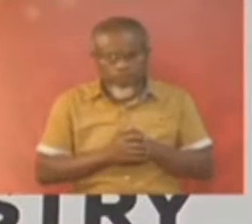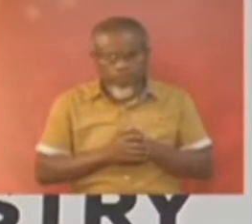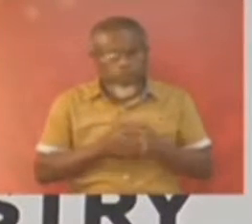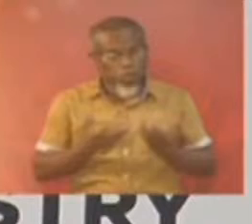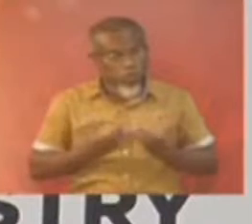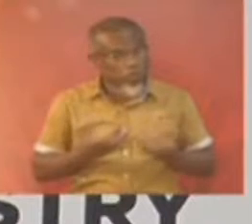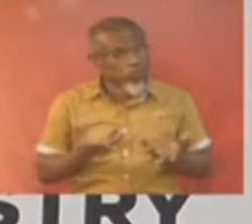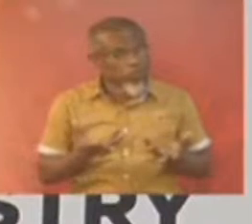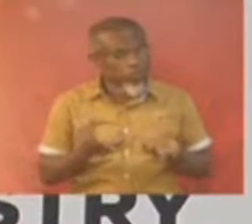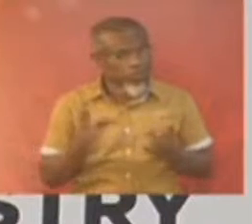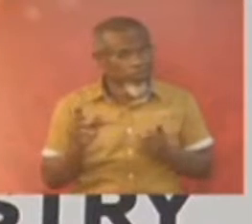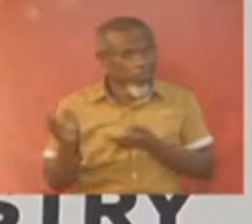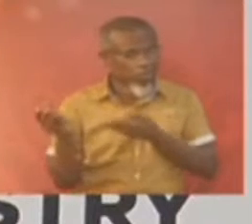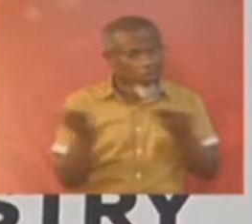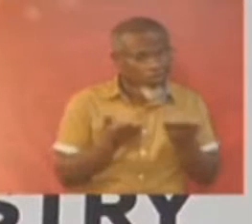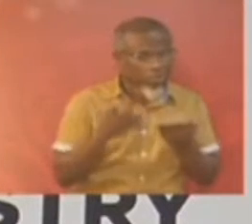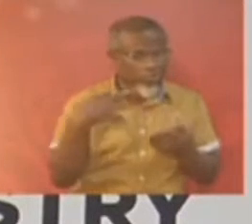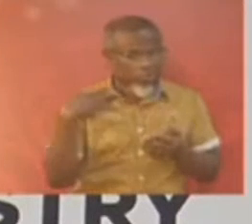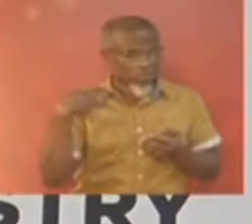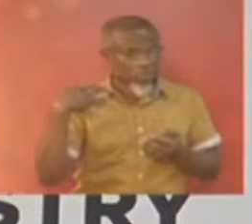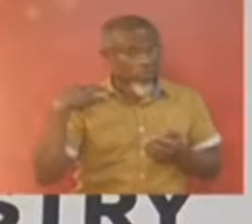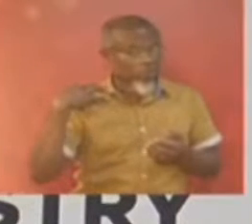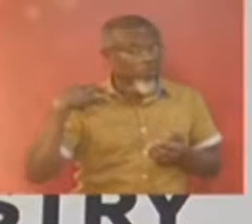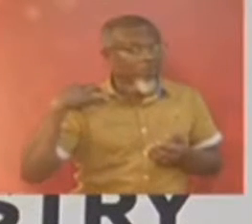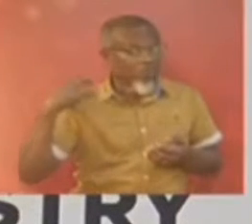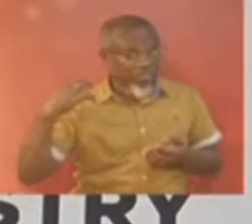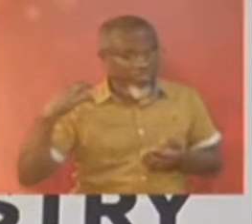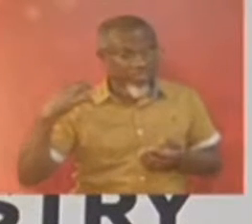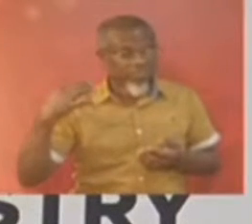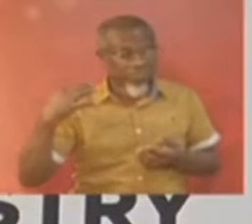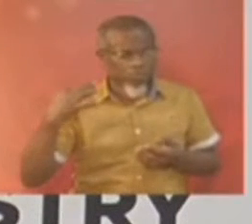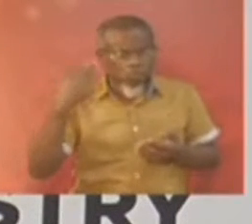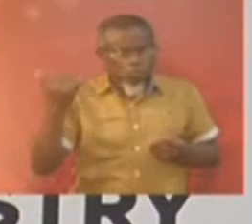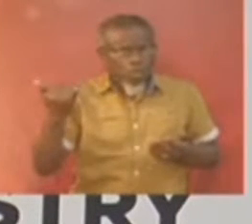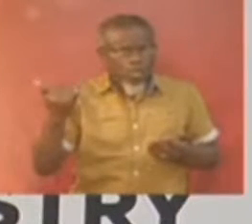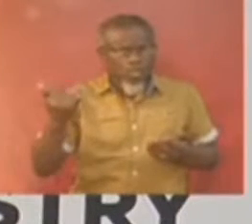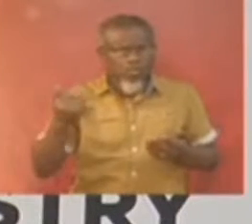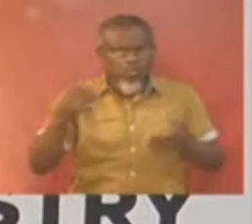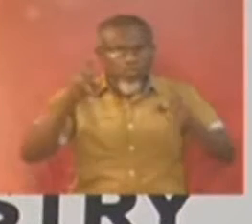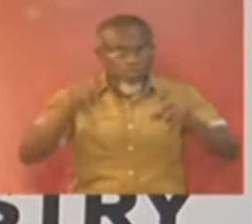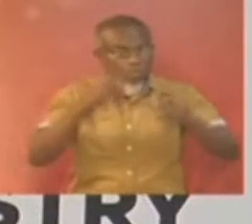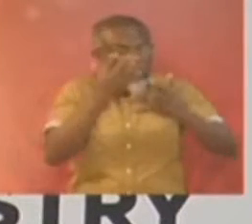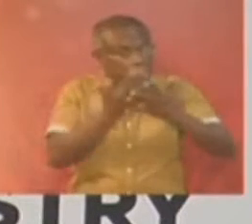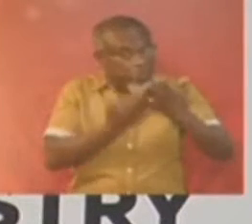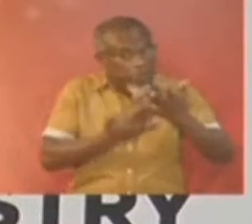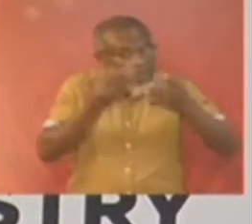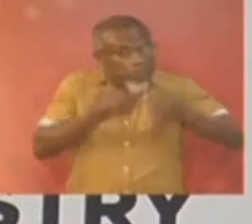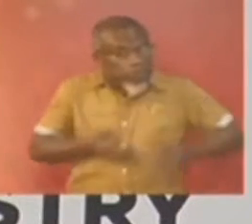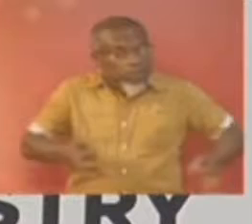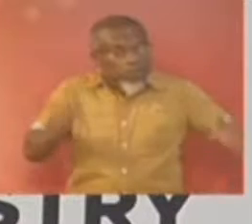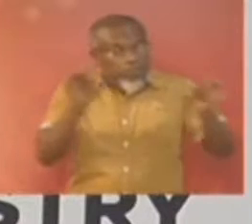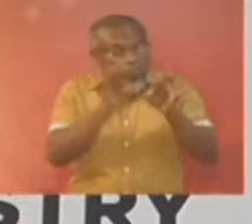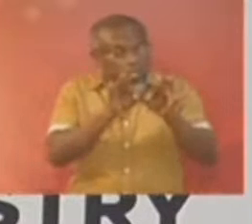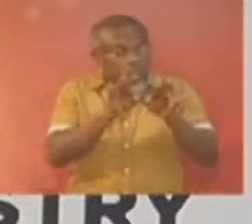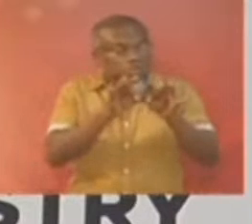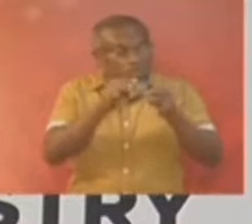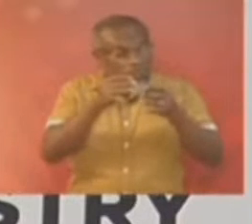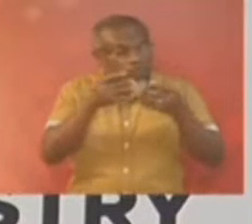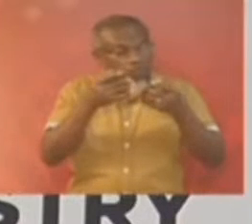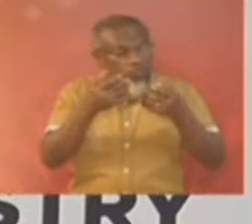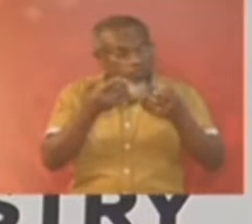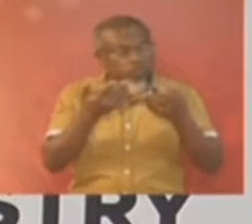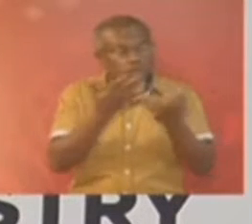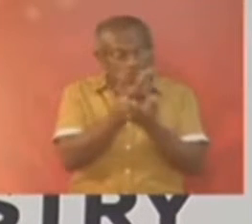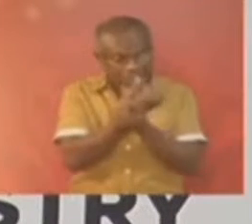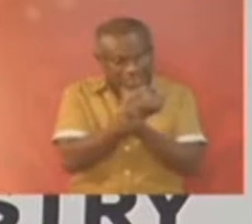voluntarily, because your blood is required to save lives in the country. We always have a shortfall, I would say, going back a couple